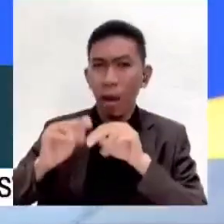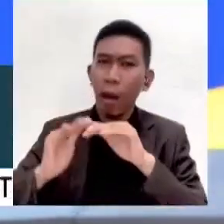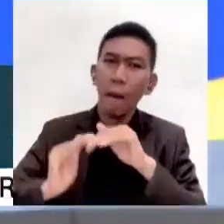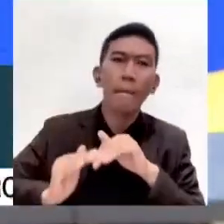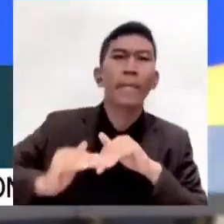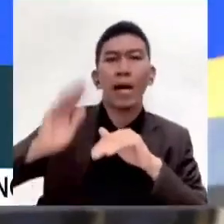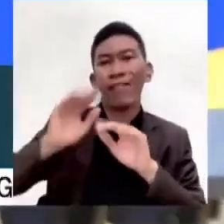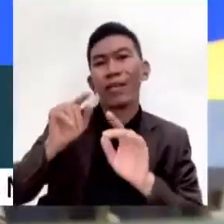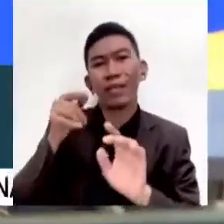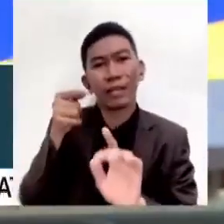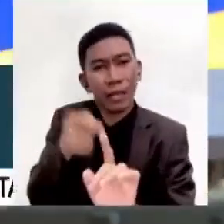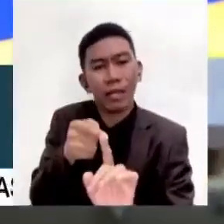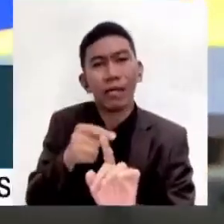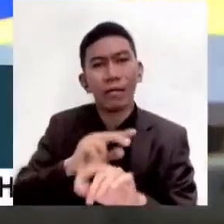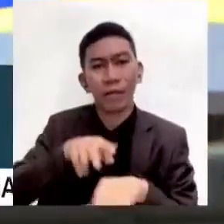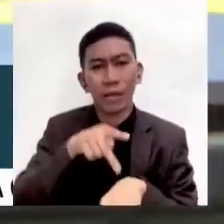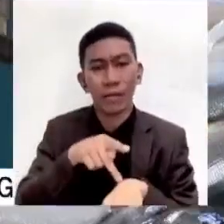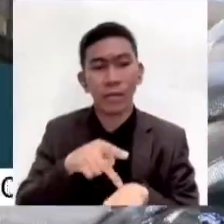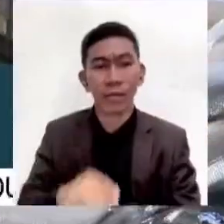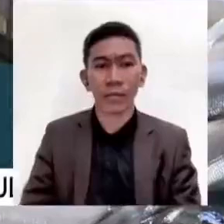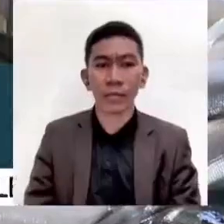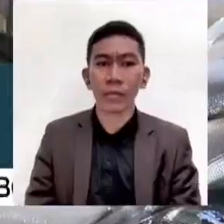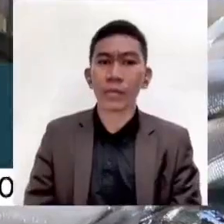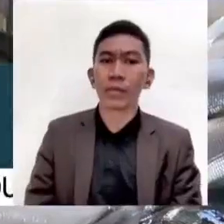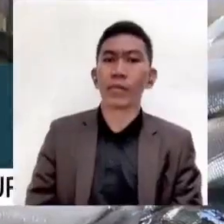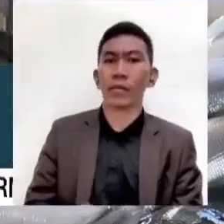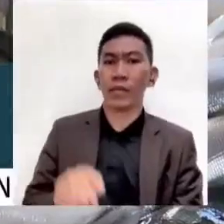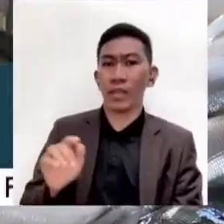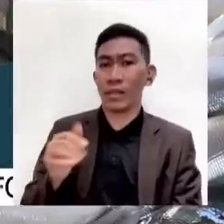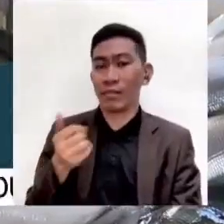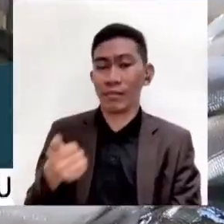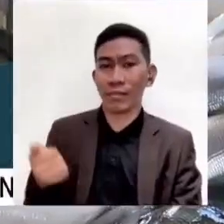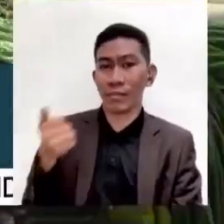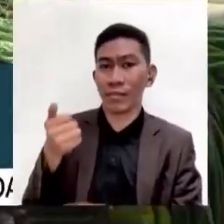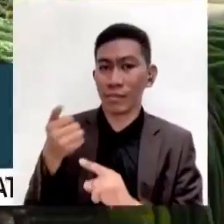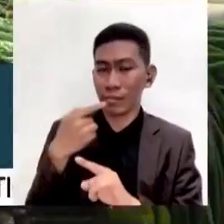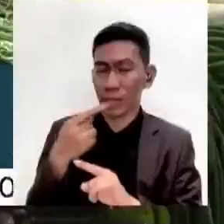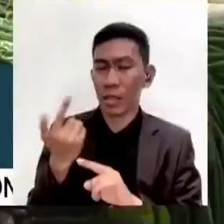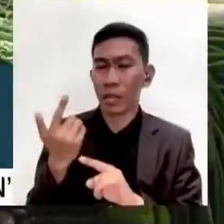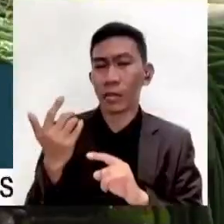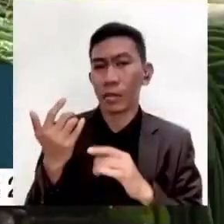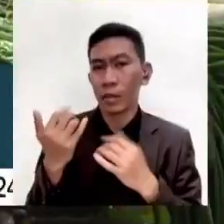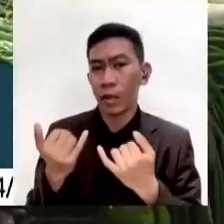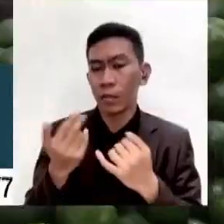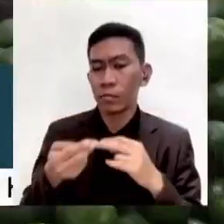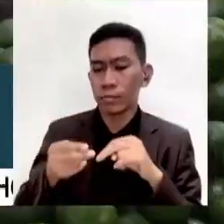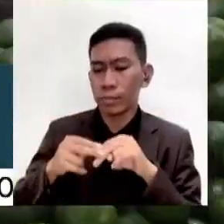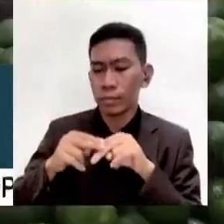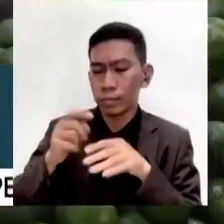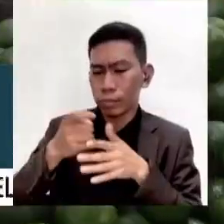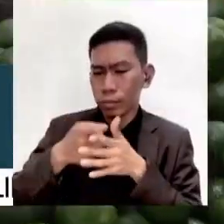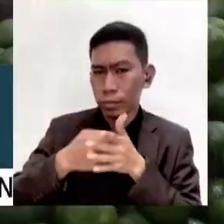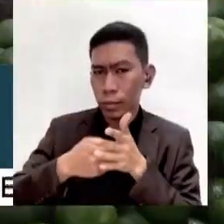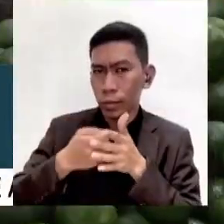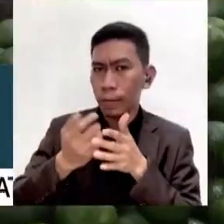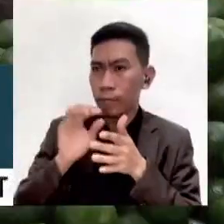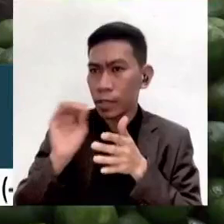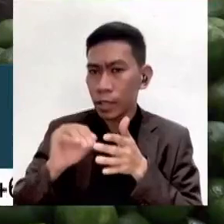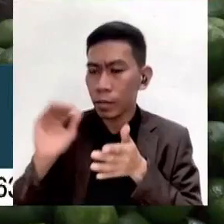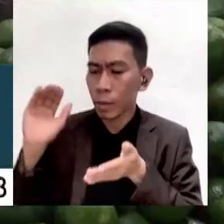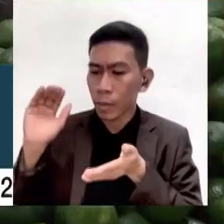ng Pilipinas Governor Eli Remolona said even though inflation is expected to ease within the 2-4% target range